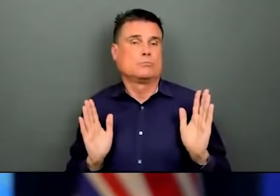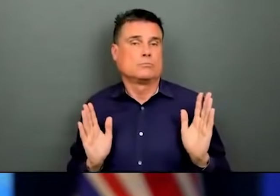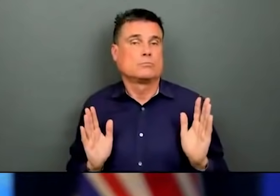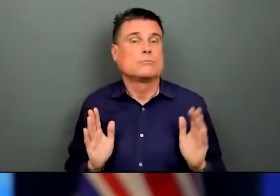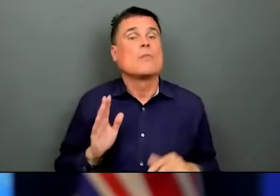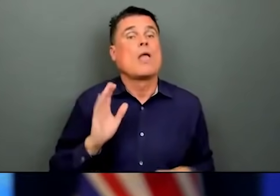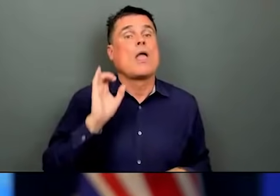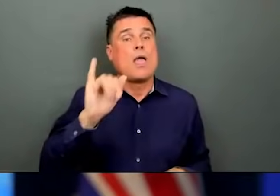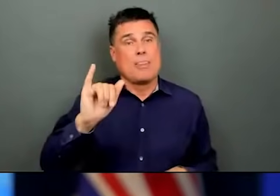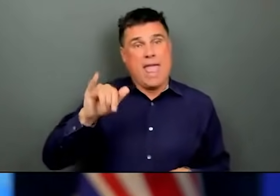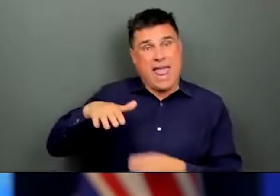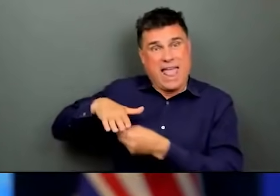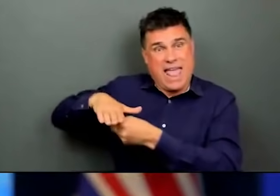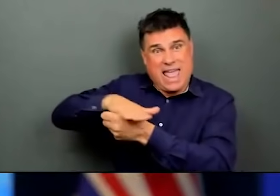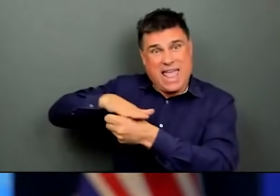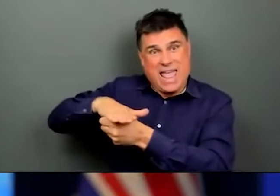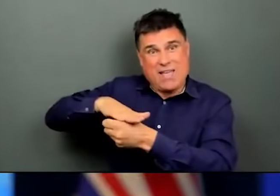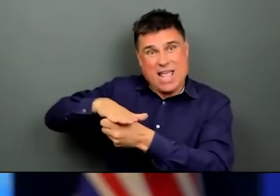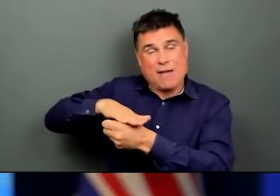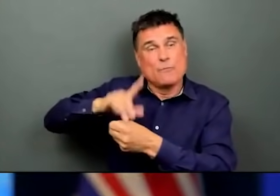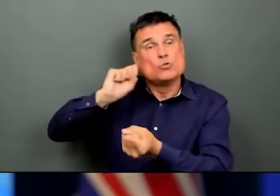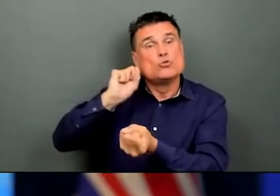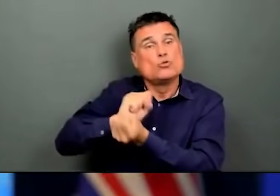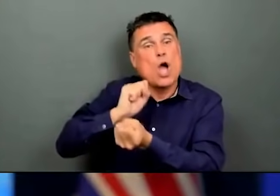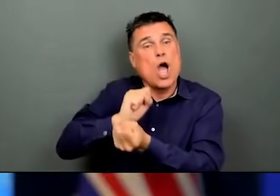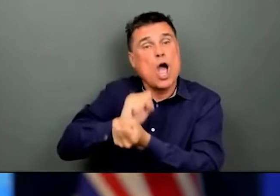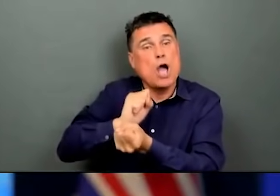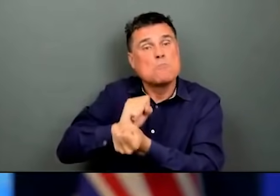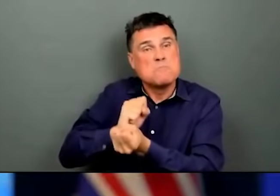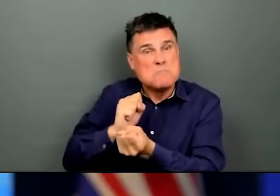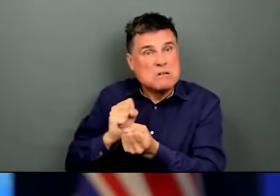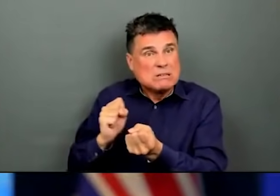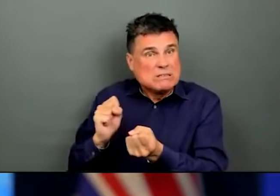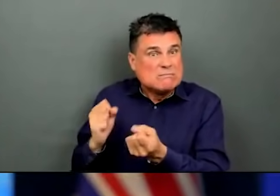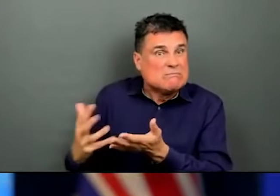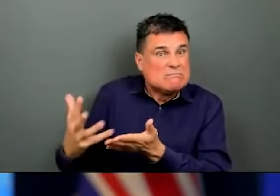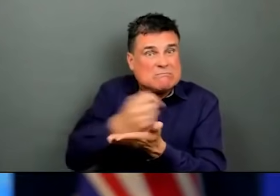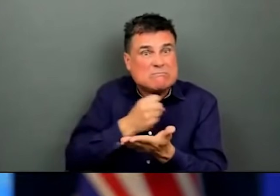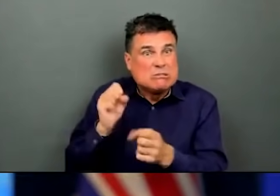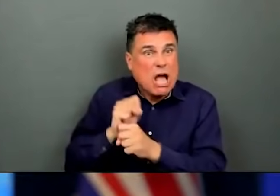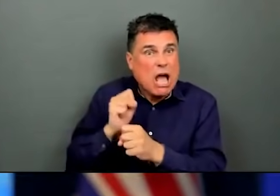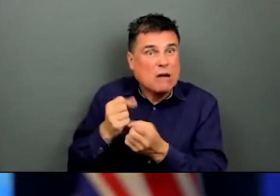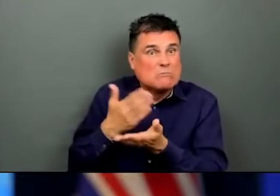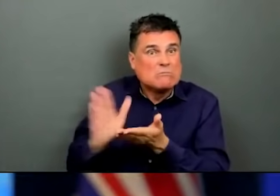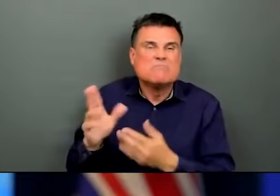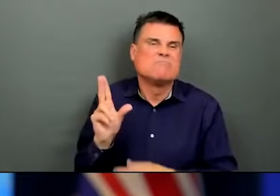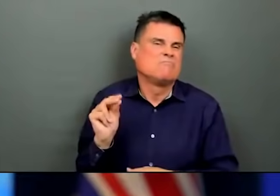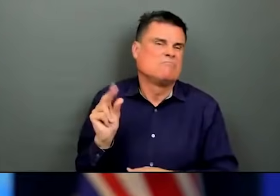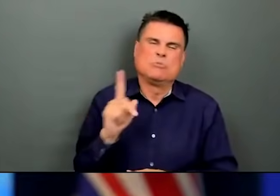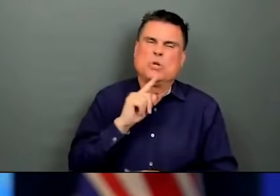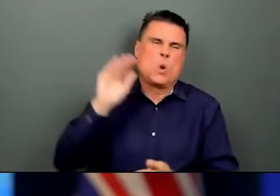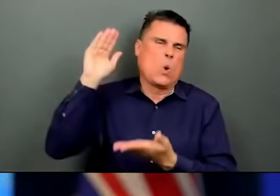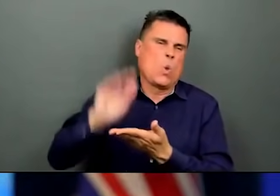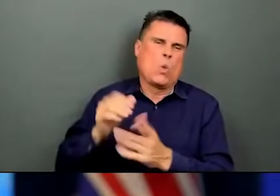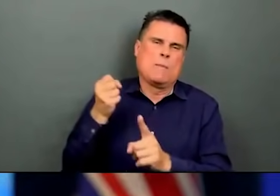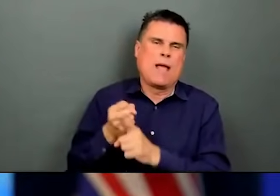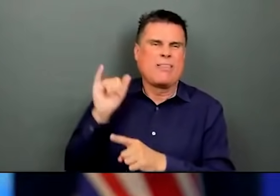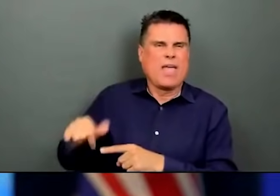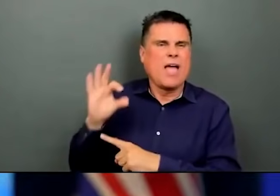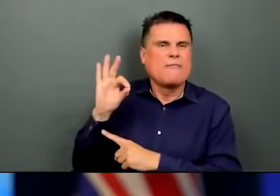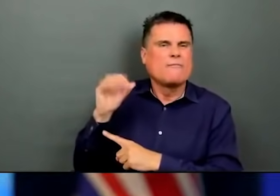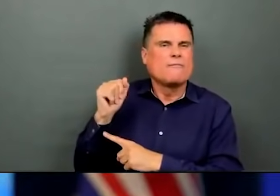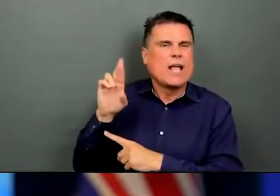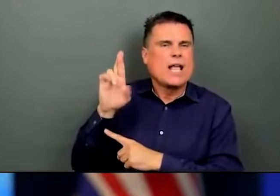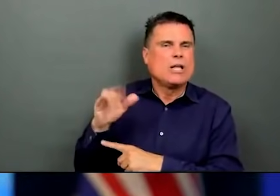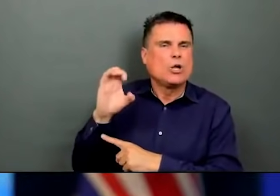I'll continue to say it. We are on a path that BC has not been on ever. we're changing the way we do business on the land, and that is